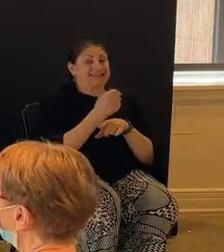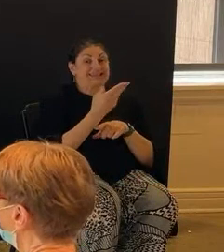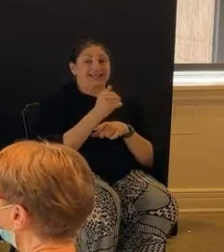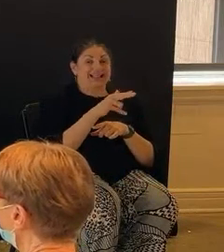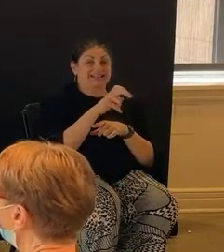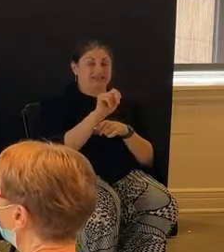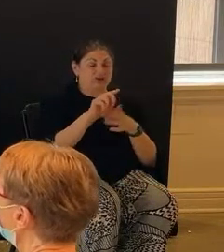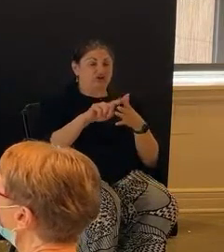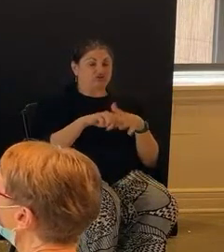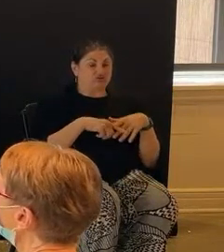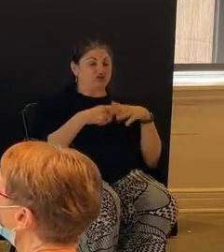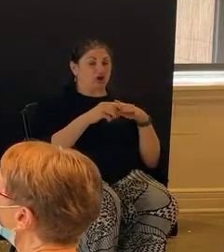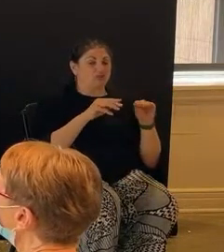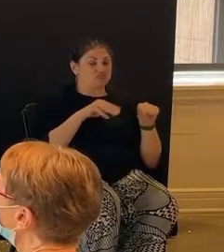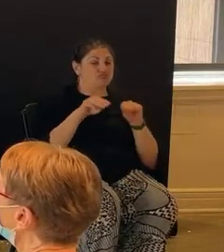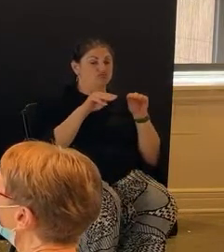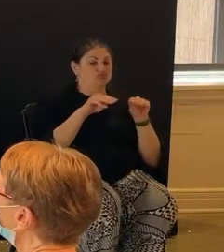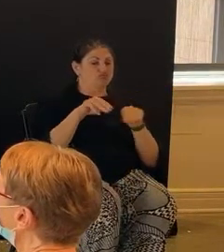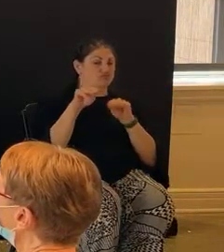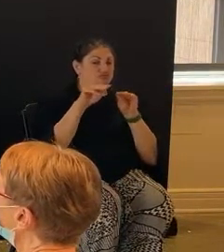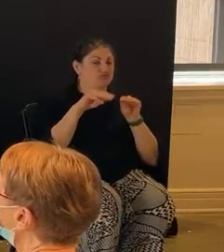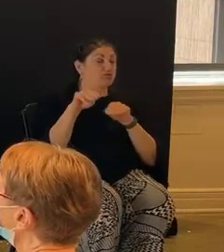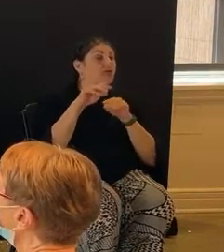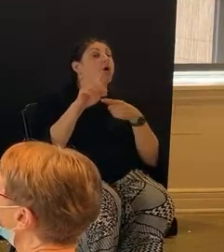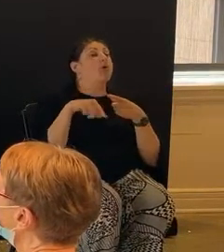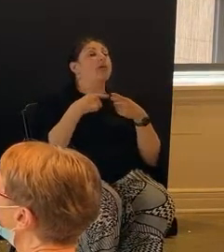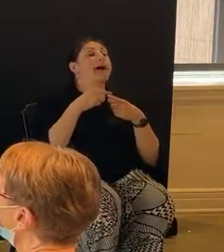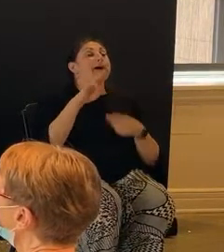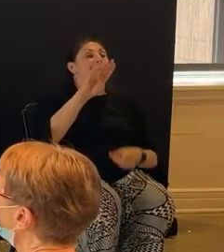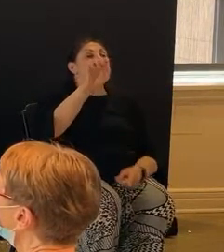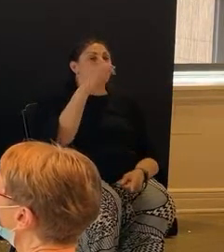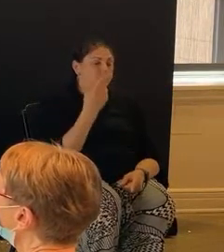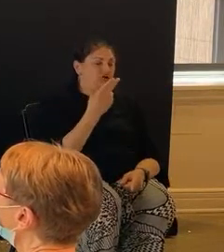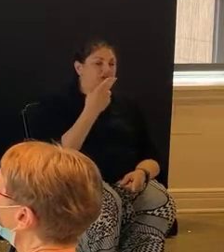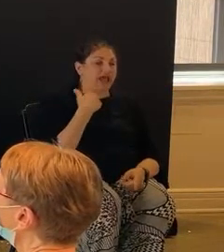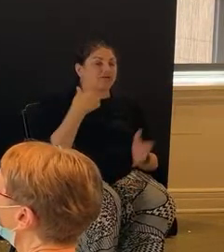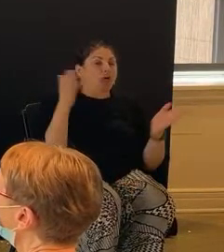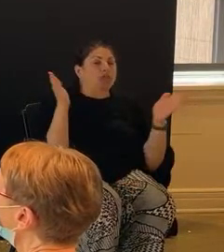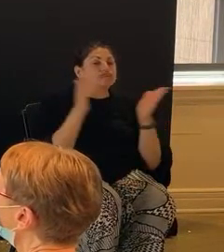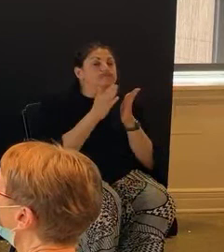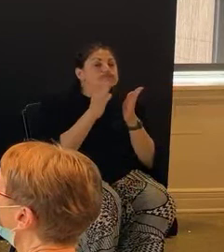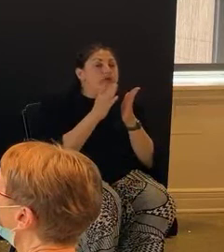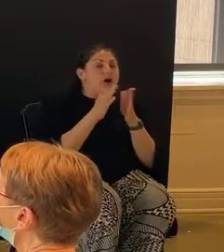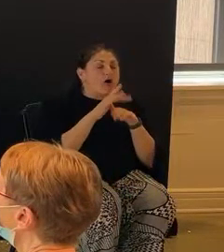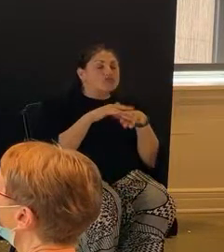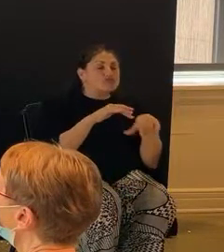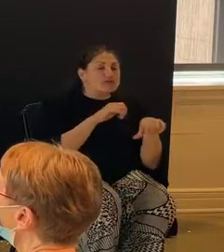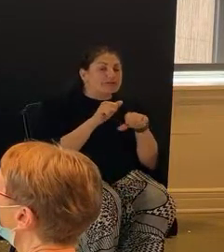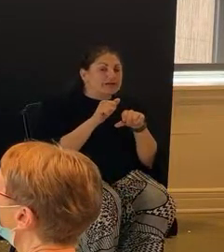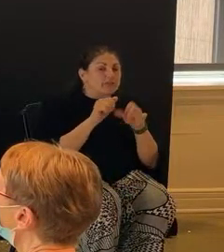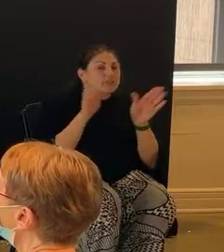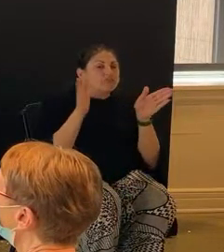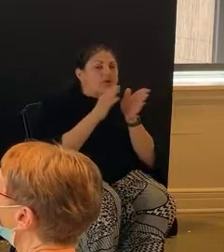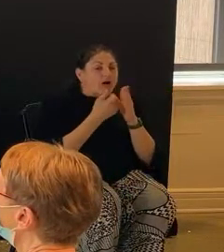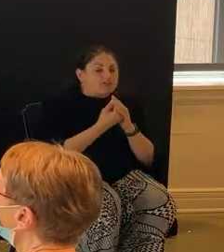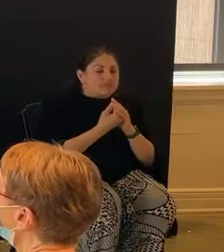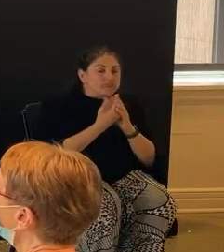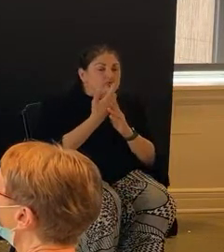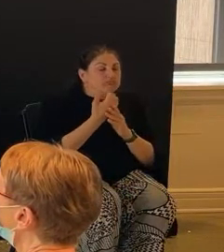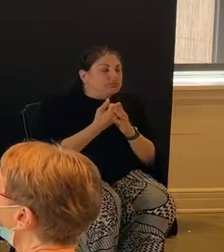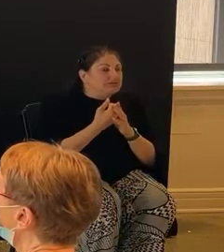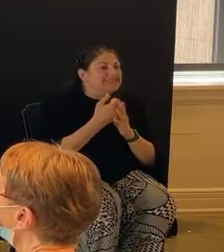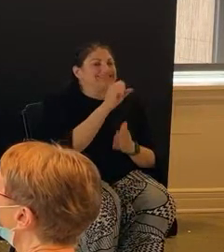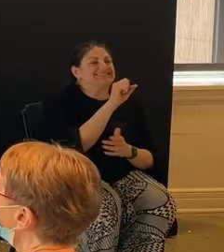and moving in March. And so there were a lot of little earthquakes and a lot of small eruptions and steam eruptions and things like that. And they were